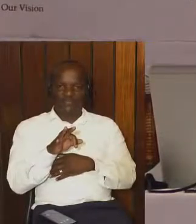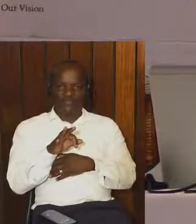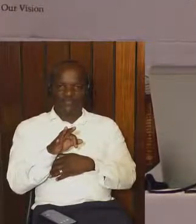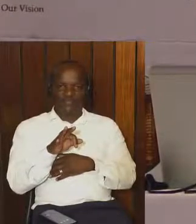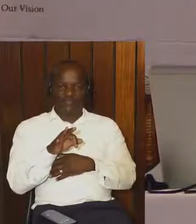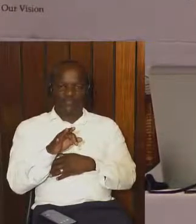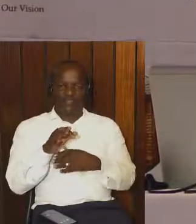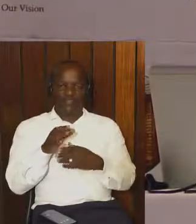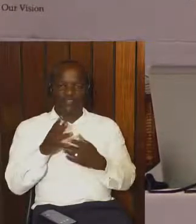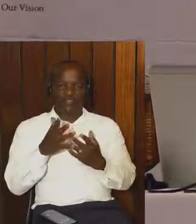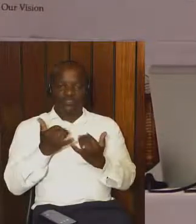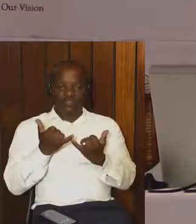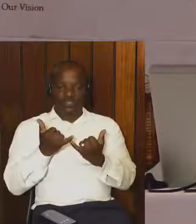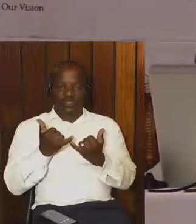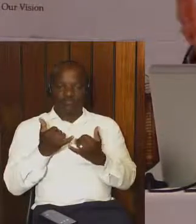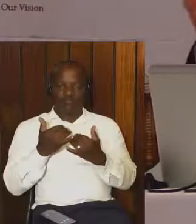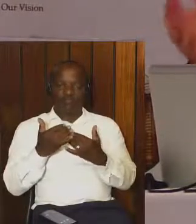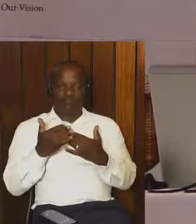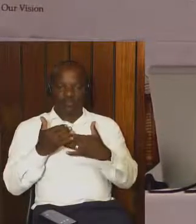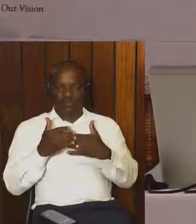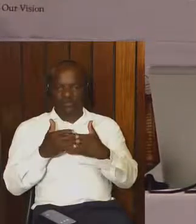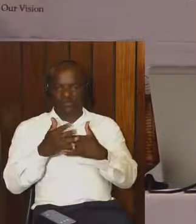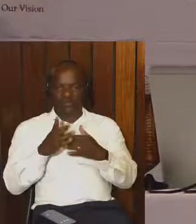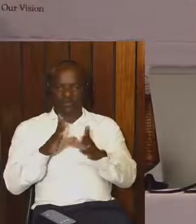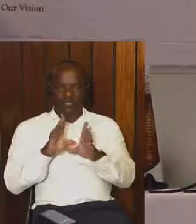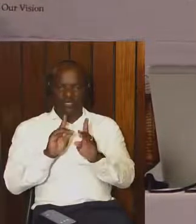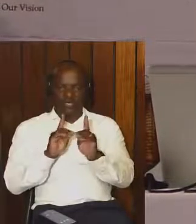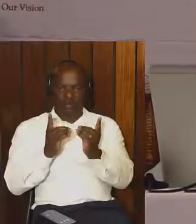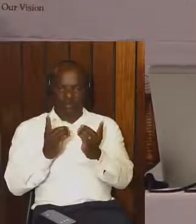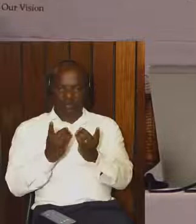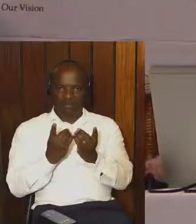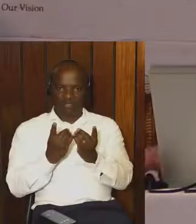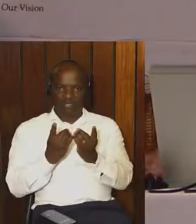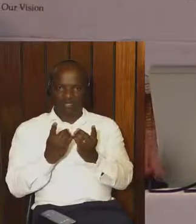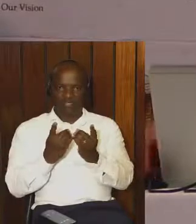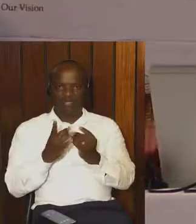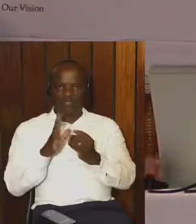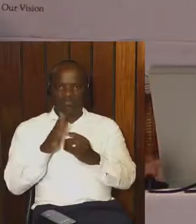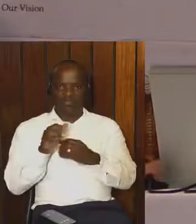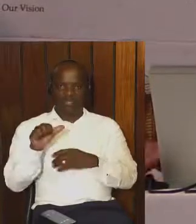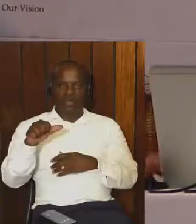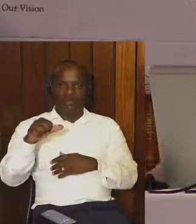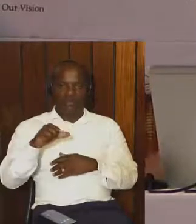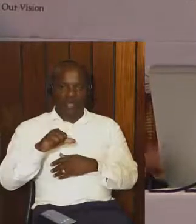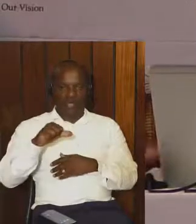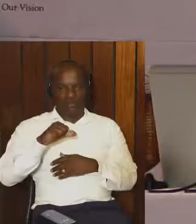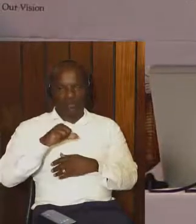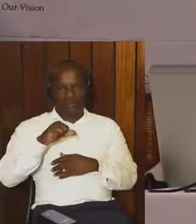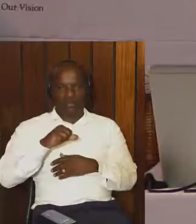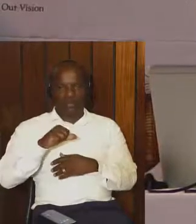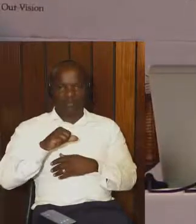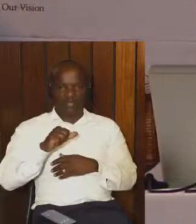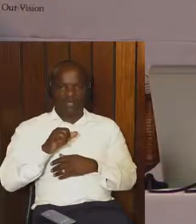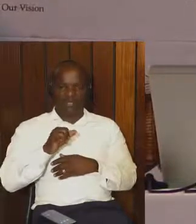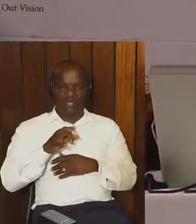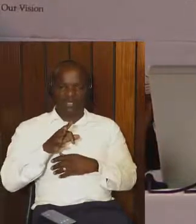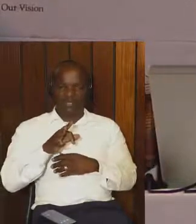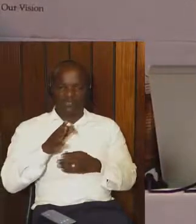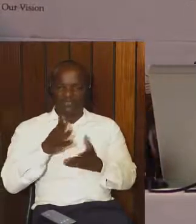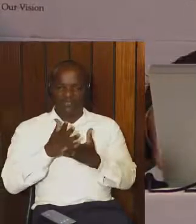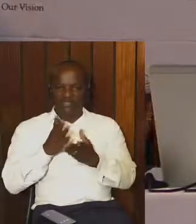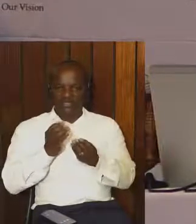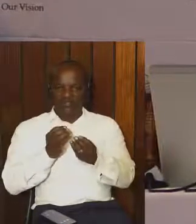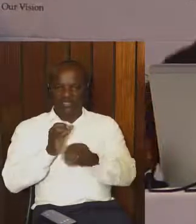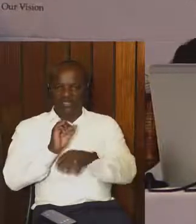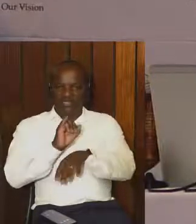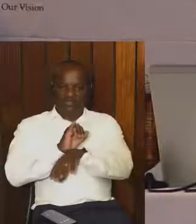so we will be able to, the department, etc., will be able to come back to individuals if there's information they still need